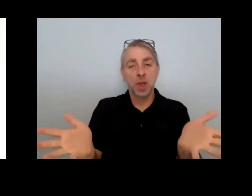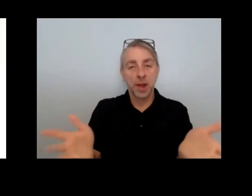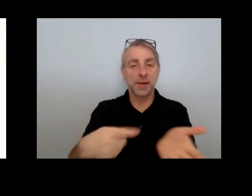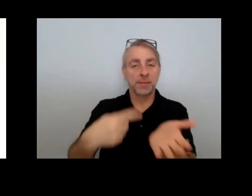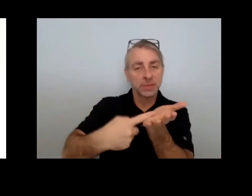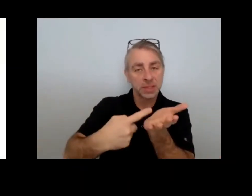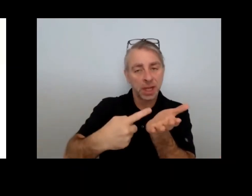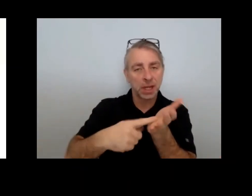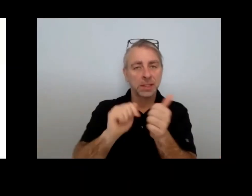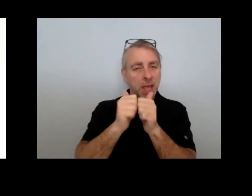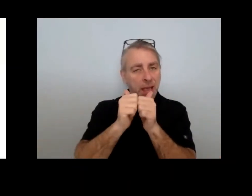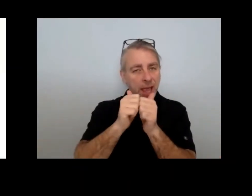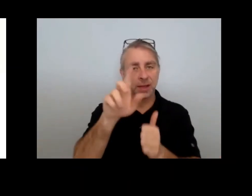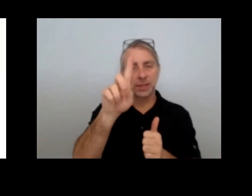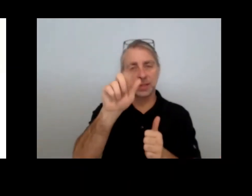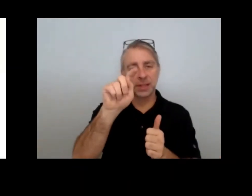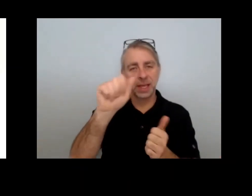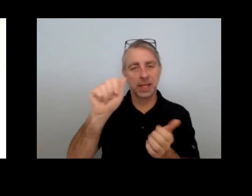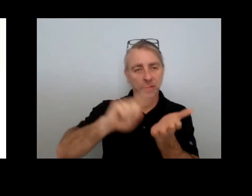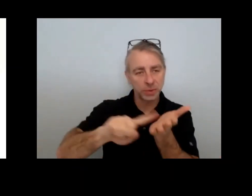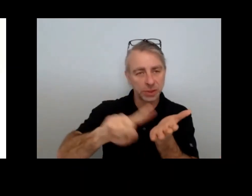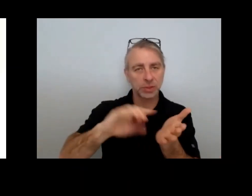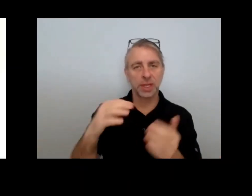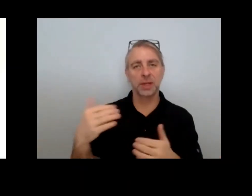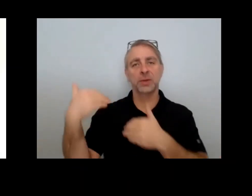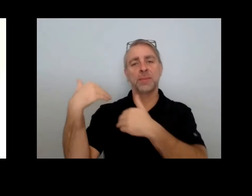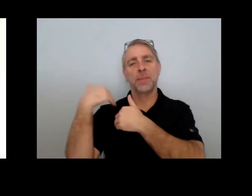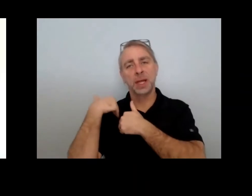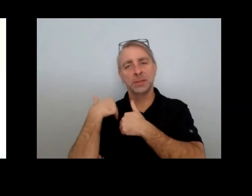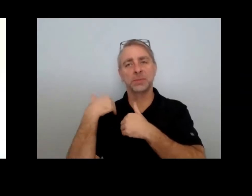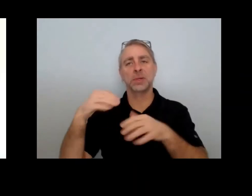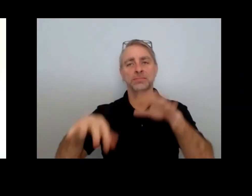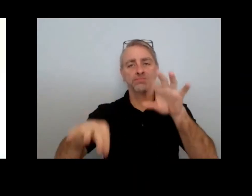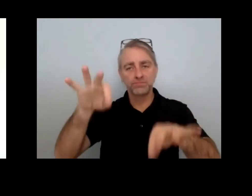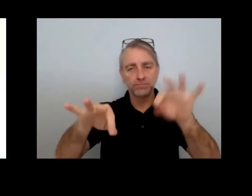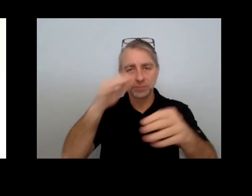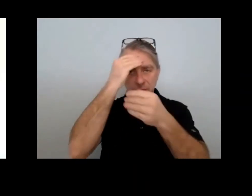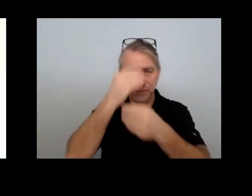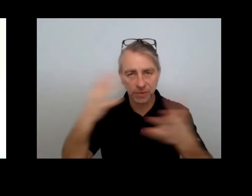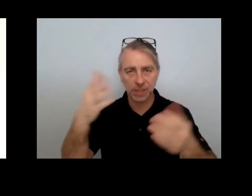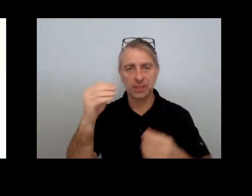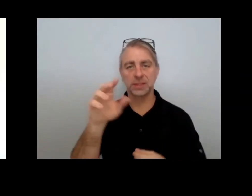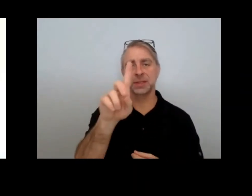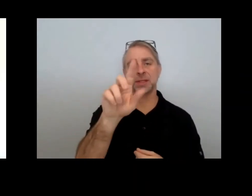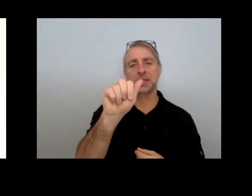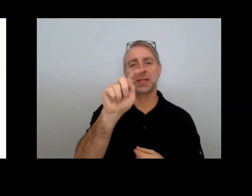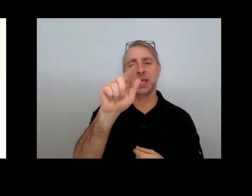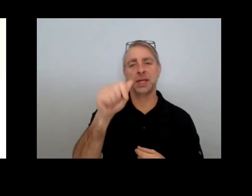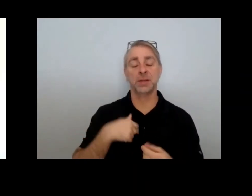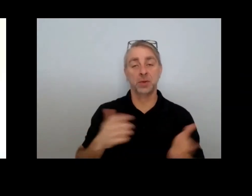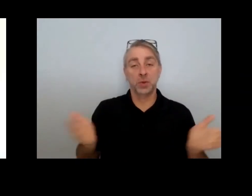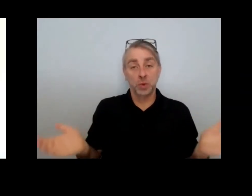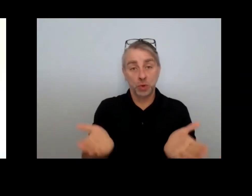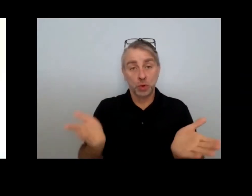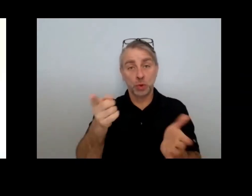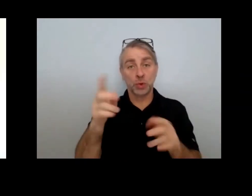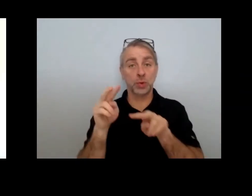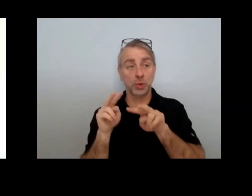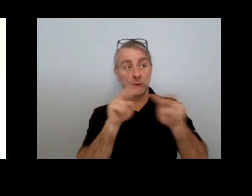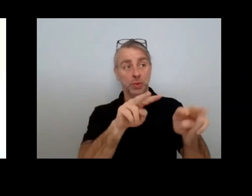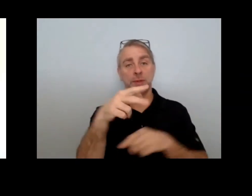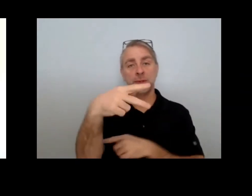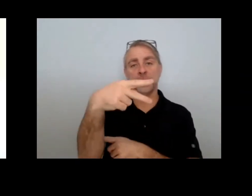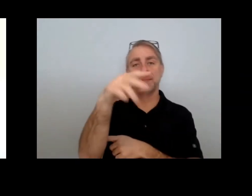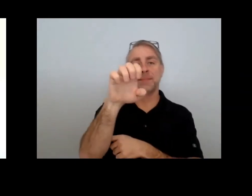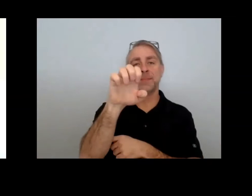and responsible conduct in diverse forms of data. I encourage you to visit the PEERS Hub platform and become a part of the